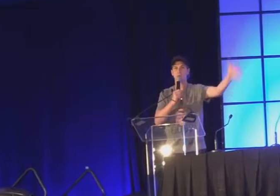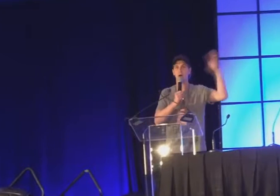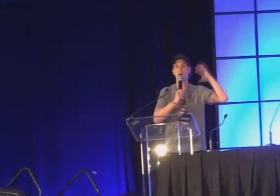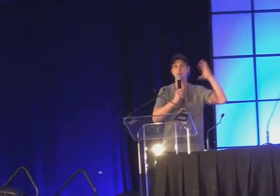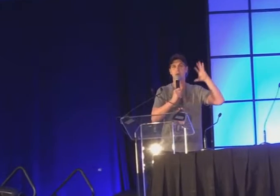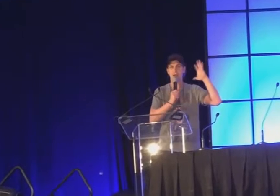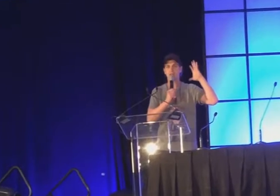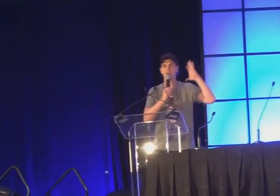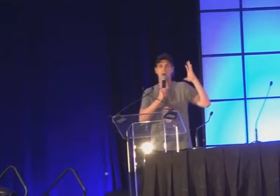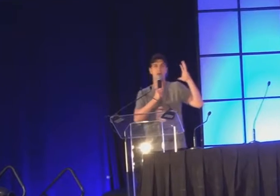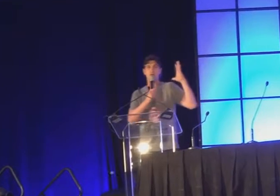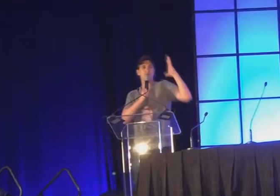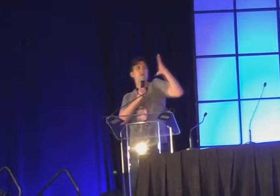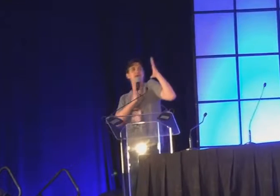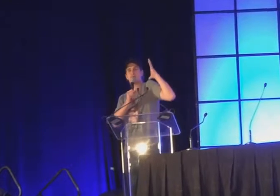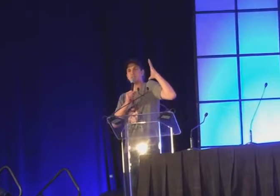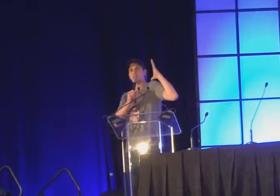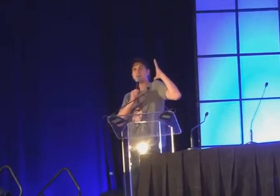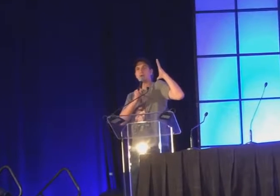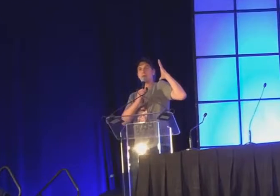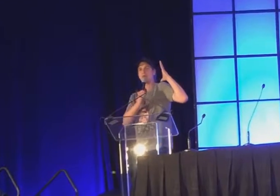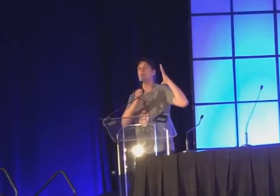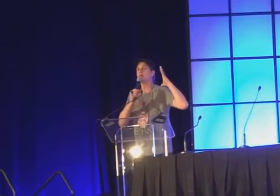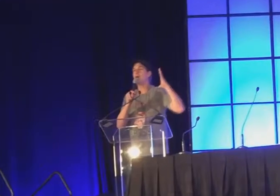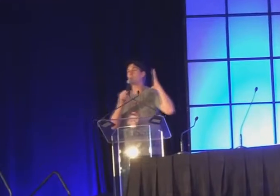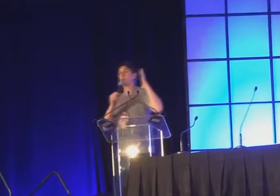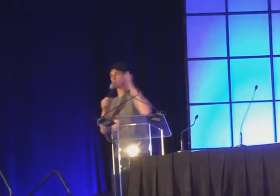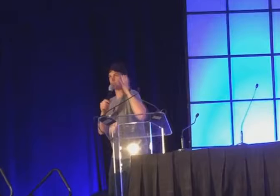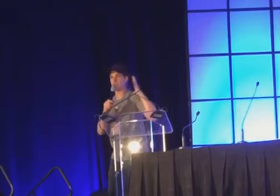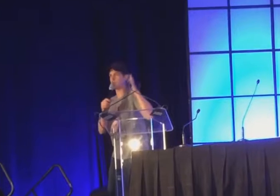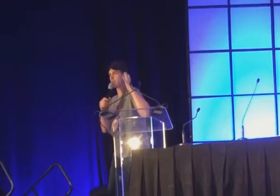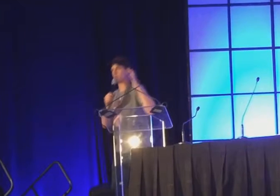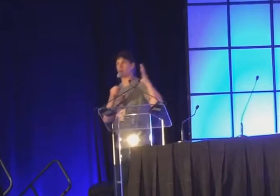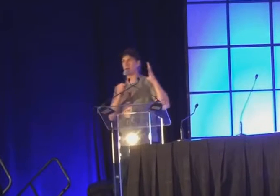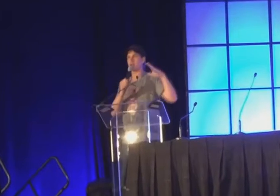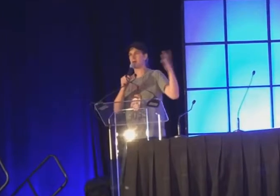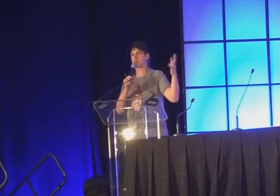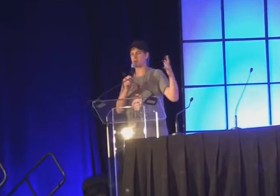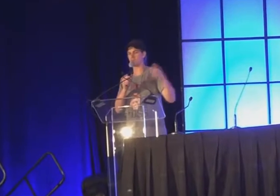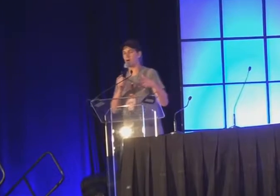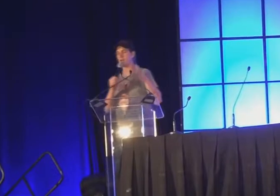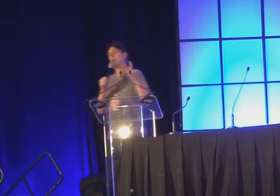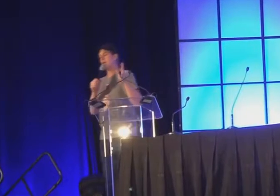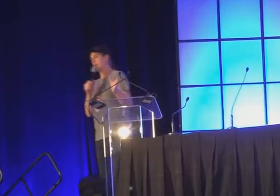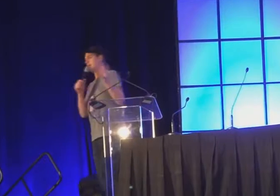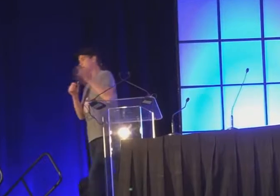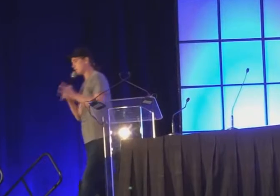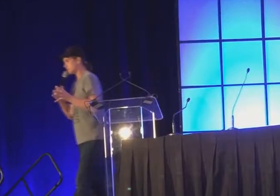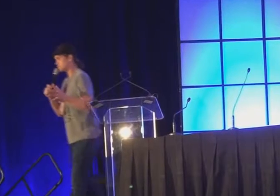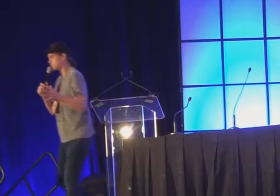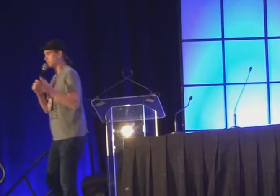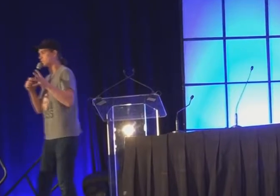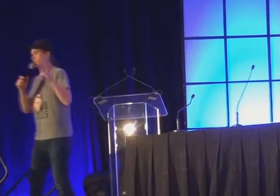borrow your mom or aunt's or grandmother's VHS shoulder camera and we're going to shoot a movie real quick and that sounds fun. And